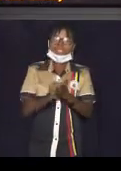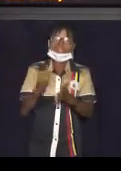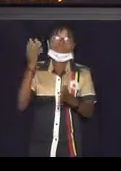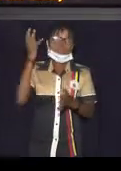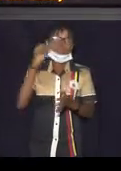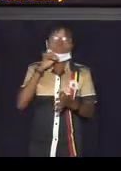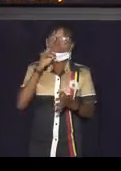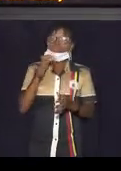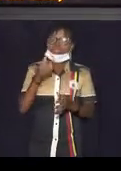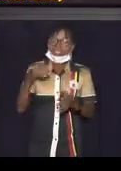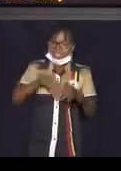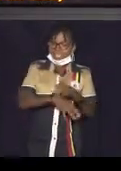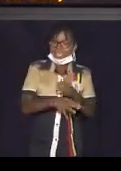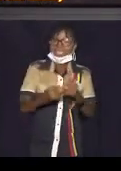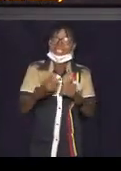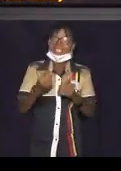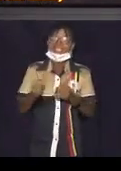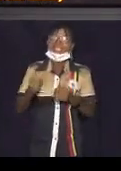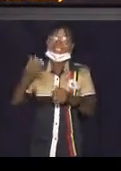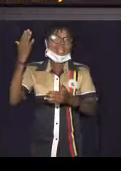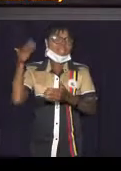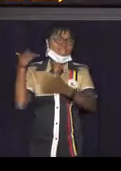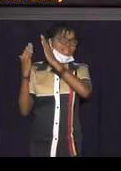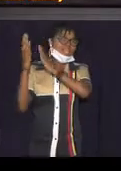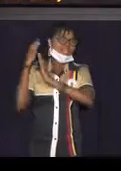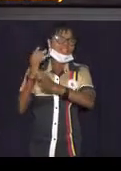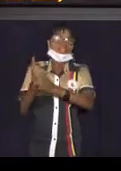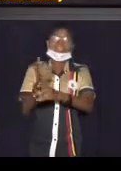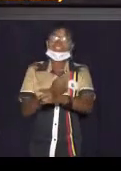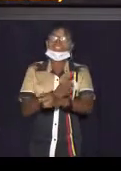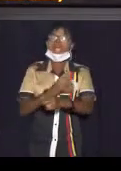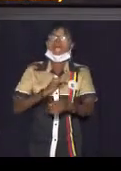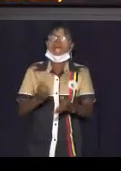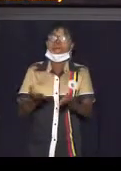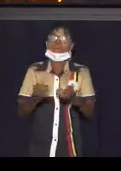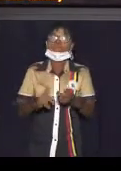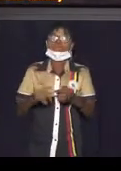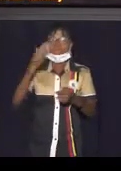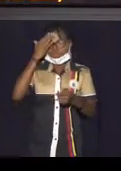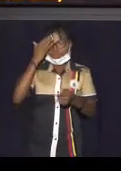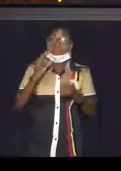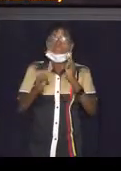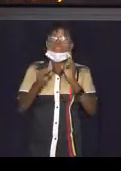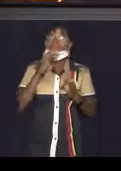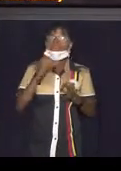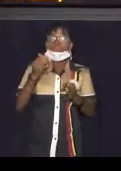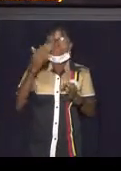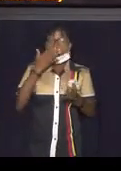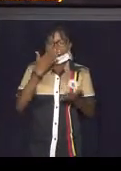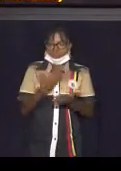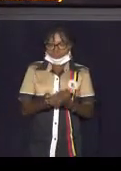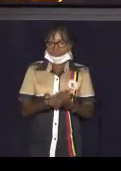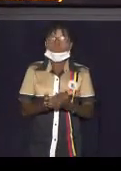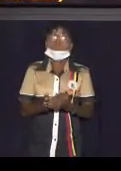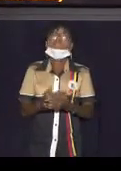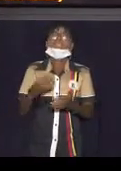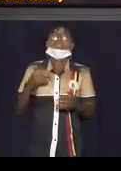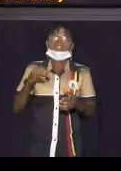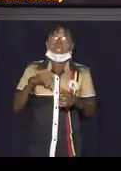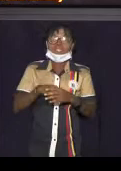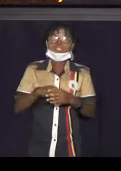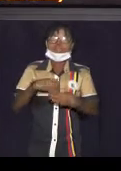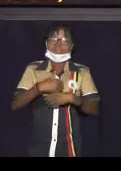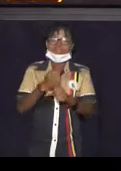in the last lesson. I want to see how resourceful you could be. Maybe you're good at making